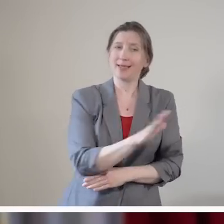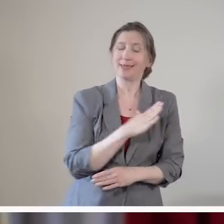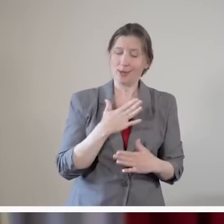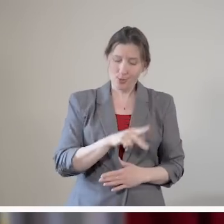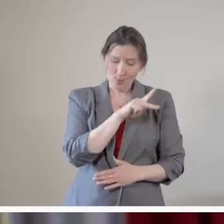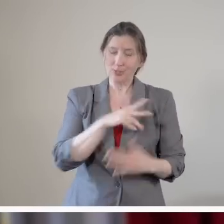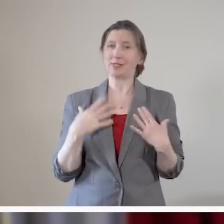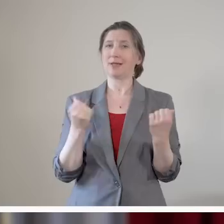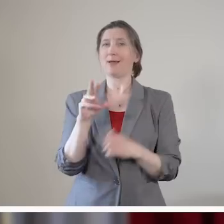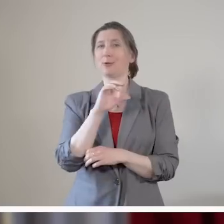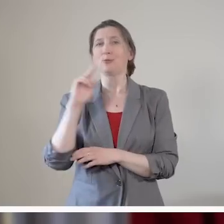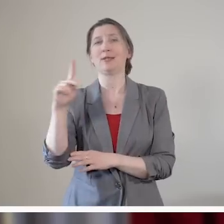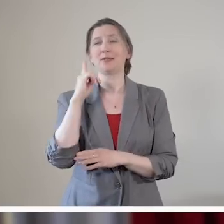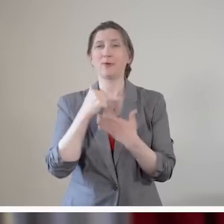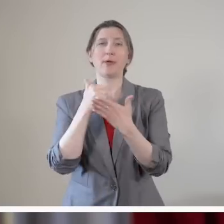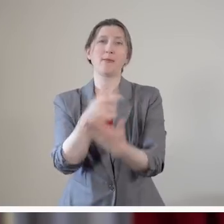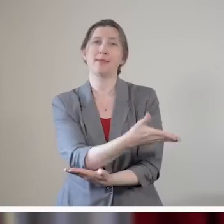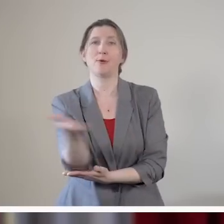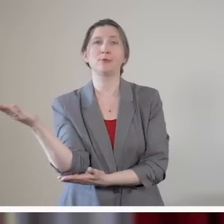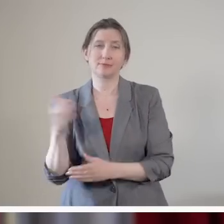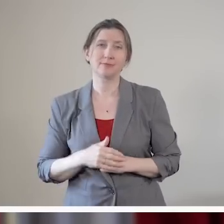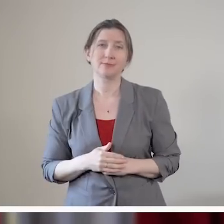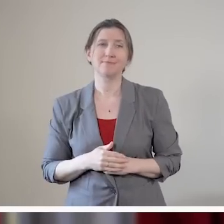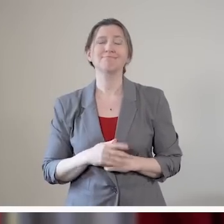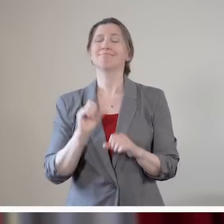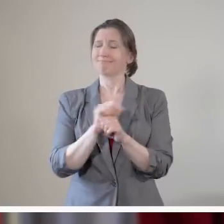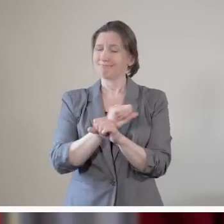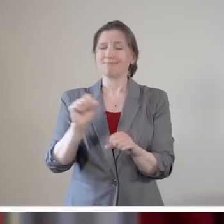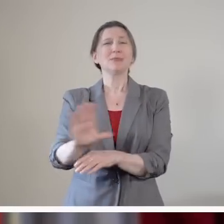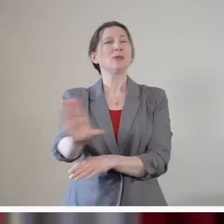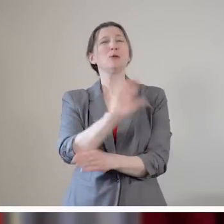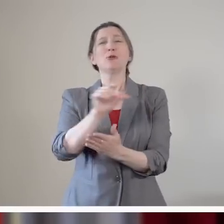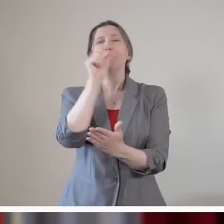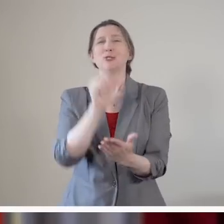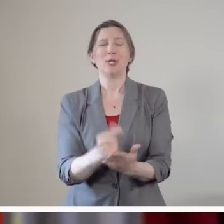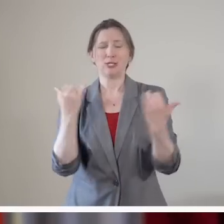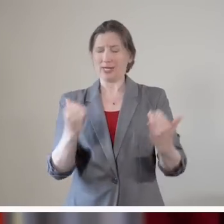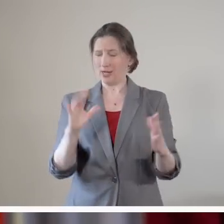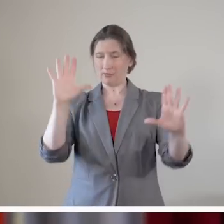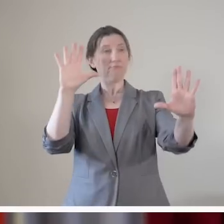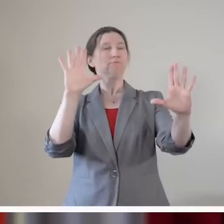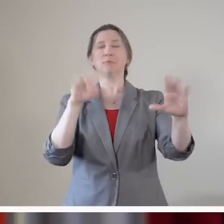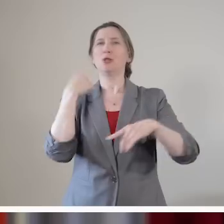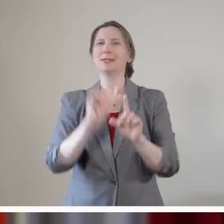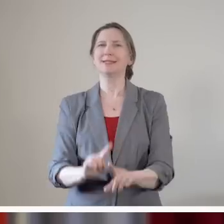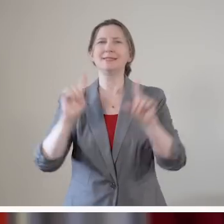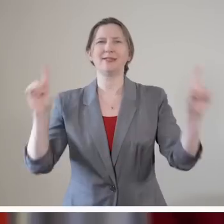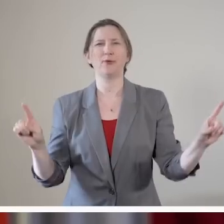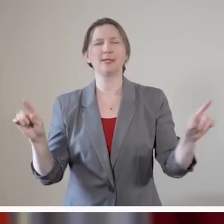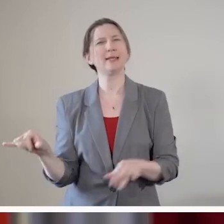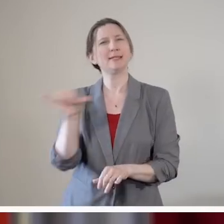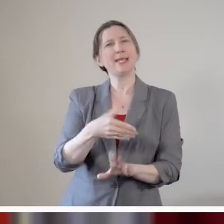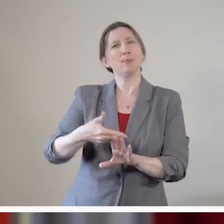save others. You are all graduating into a world that looks very different from the one you planned for. Just as